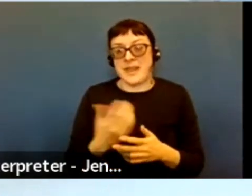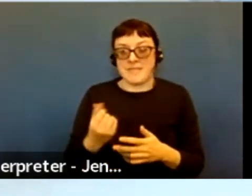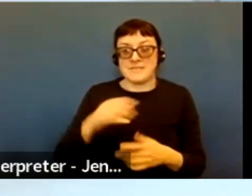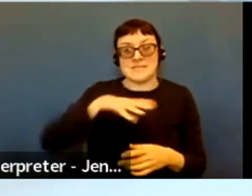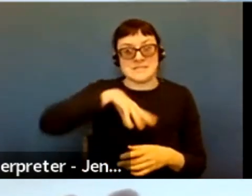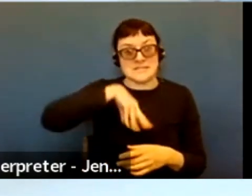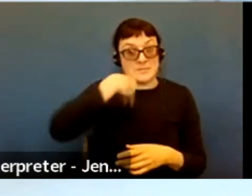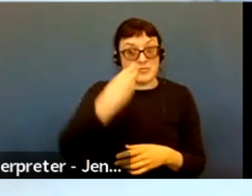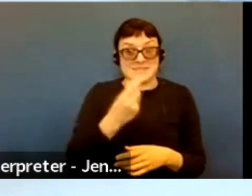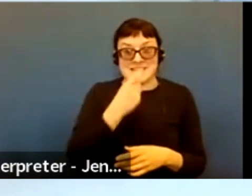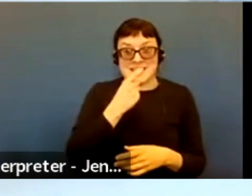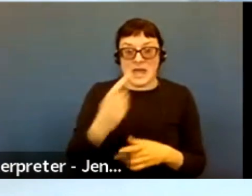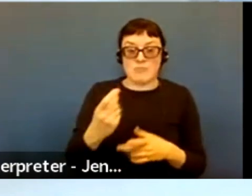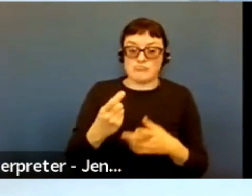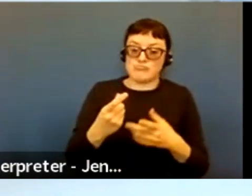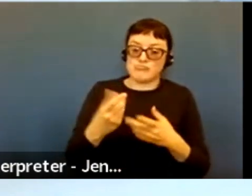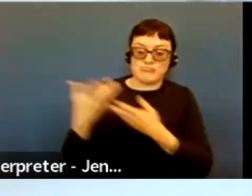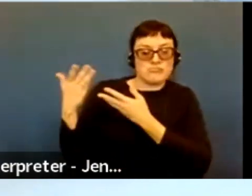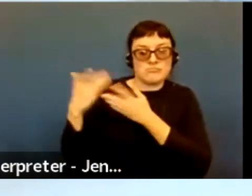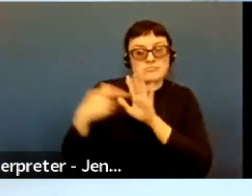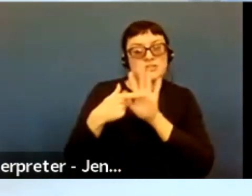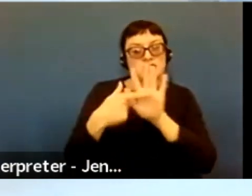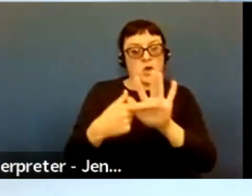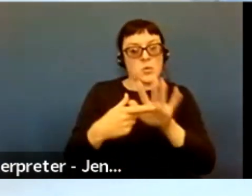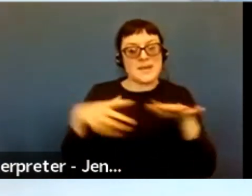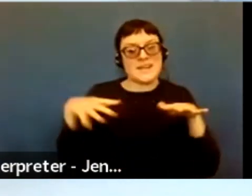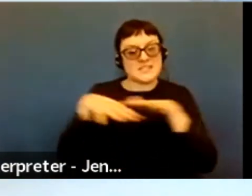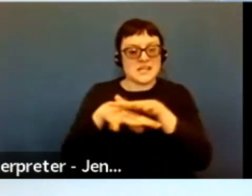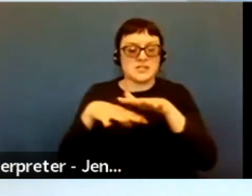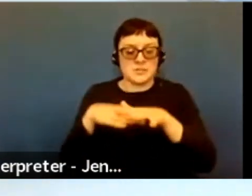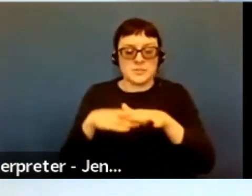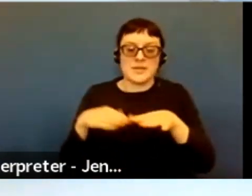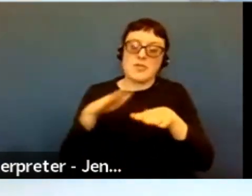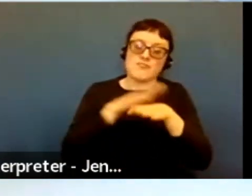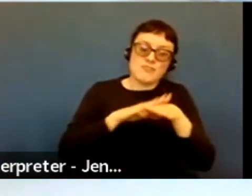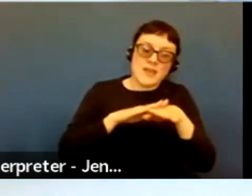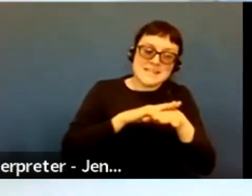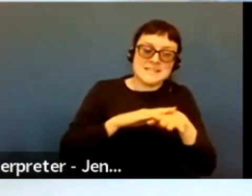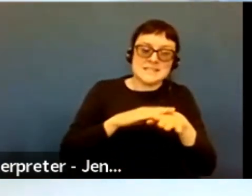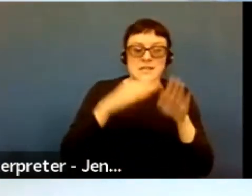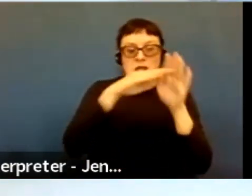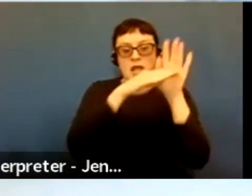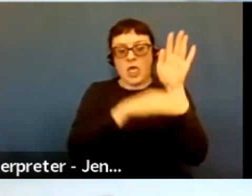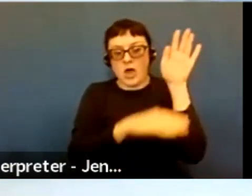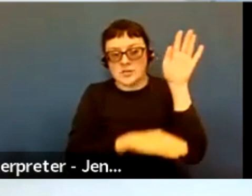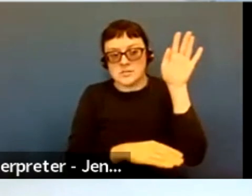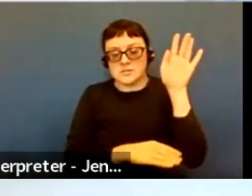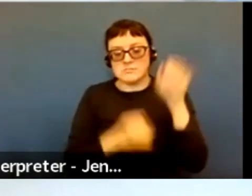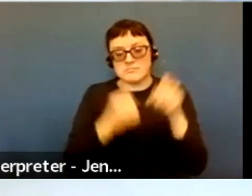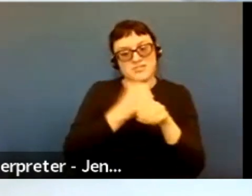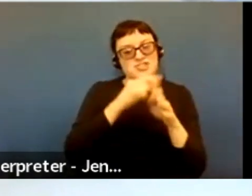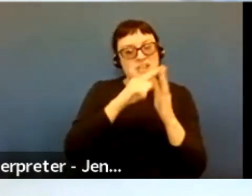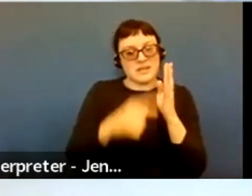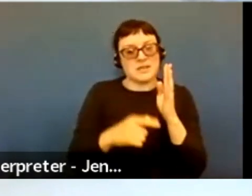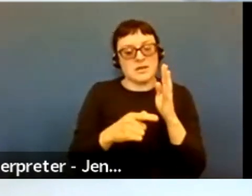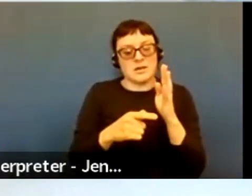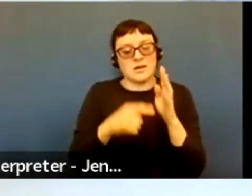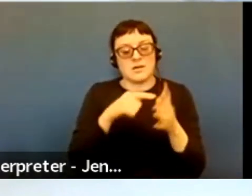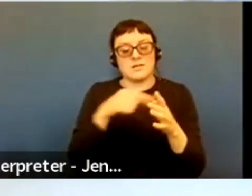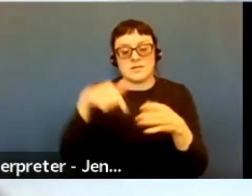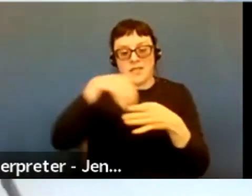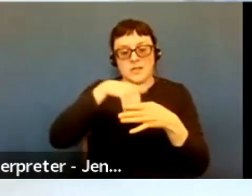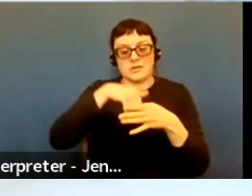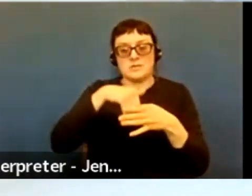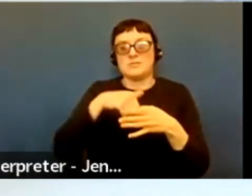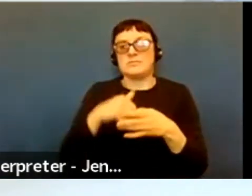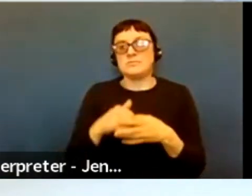that the spirits are able to provide a lot of intersectionality, as I said, race, class, gender, etc., etc., etc., comes into